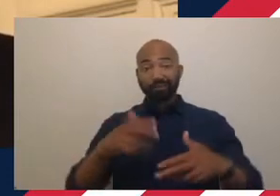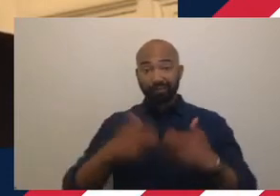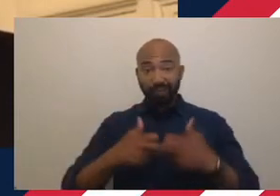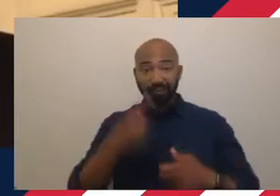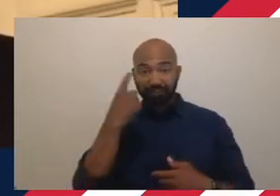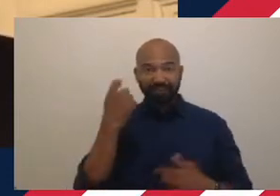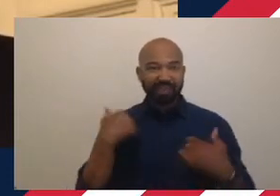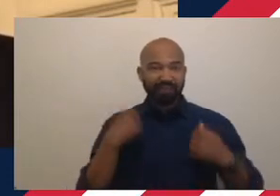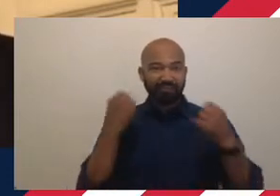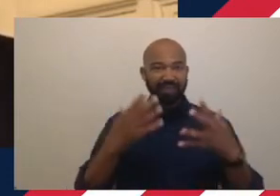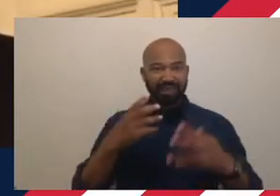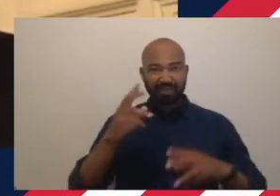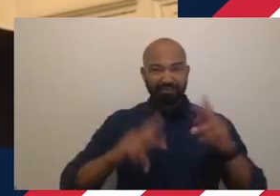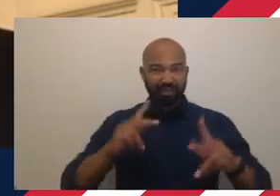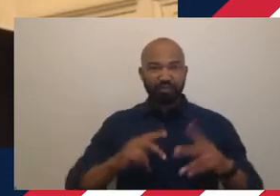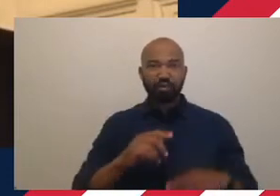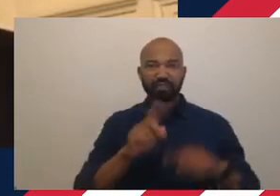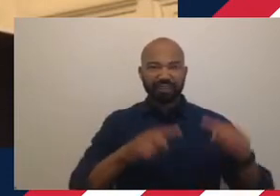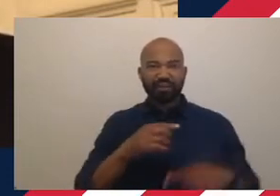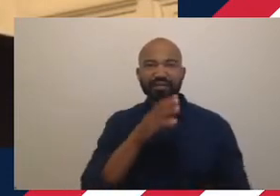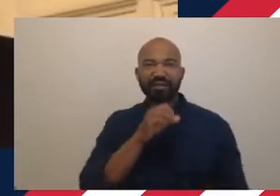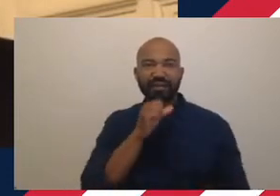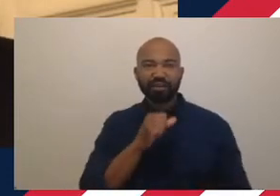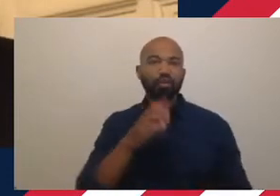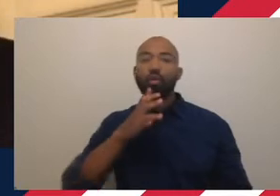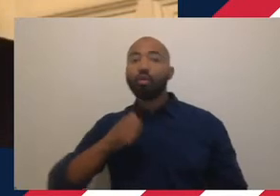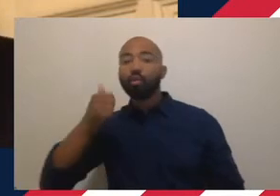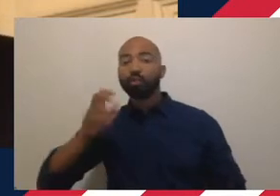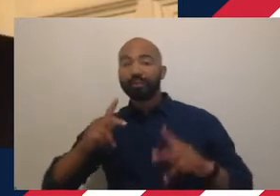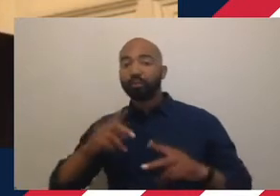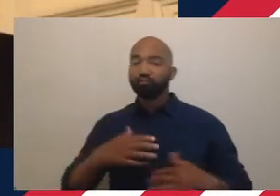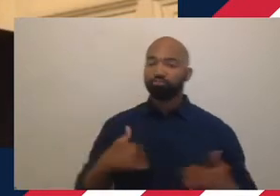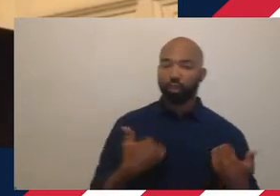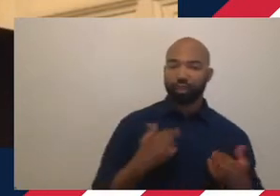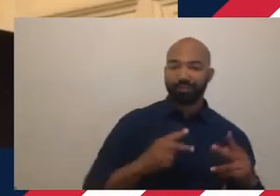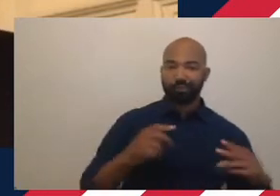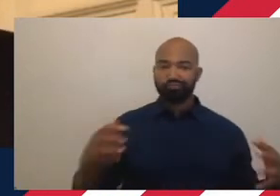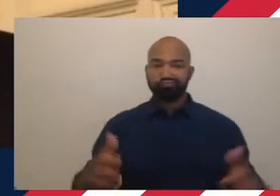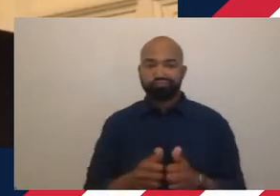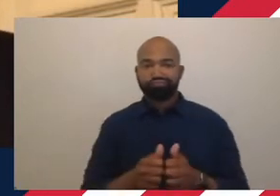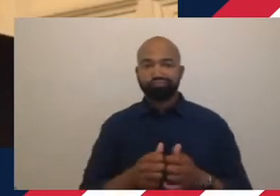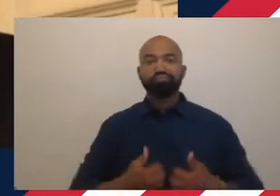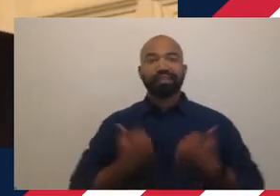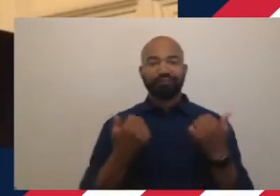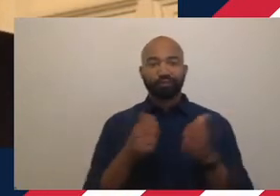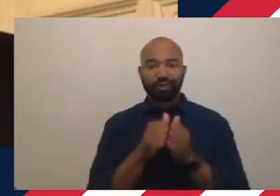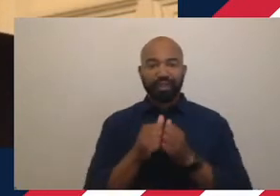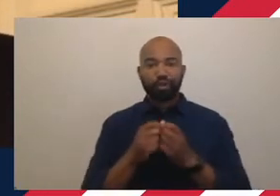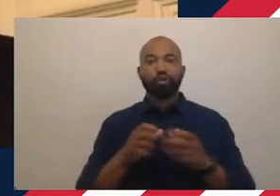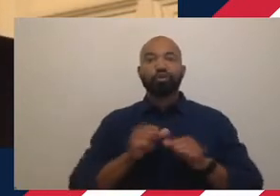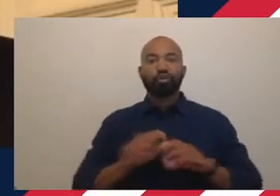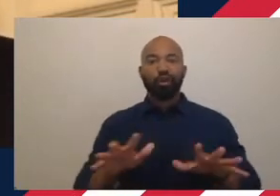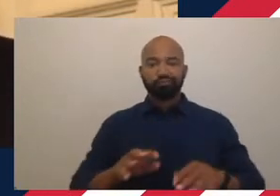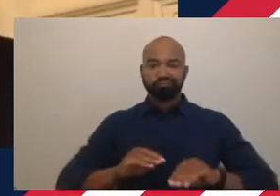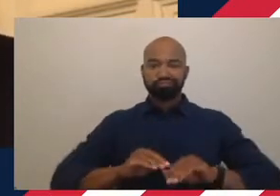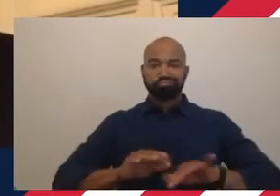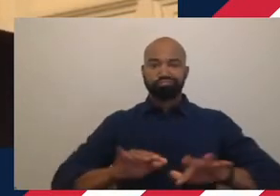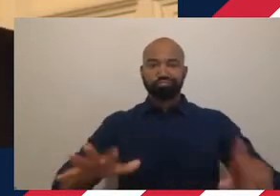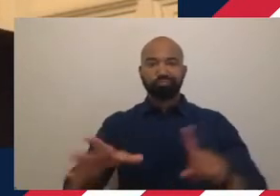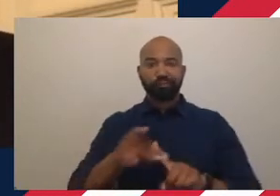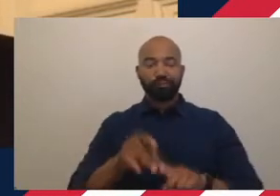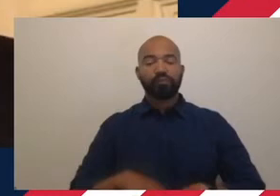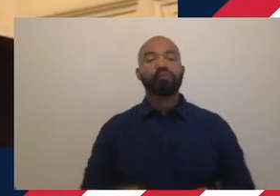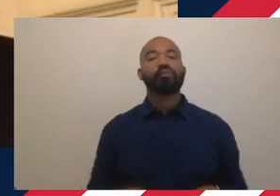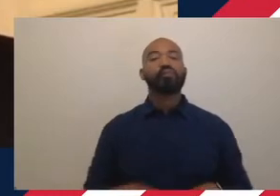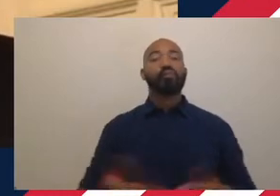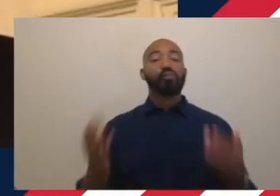roof make it spread a lot quicker. And water and electricity, 30 to 40%